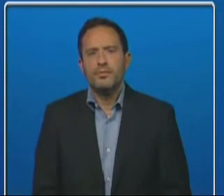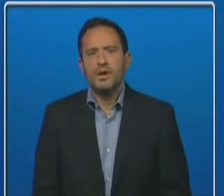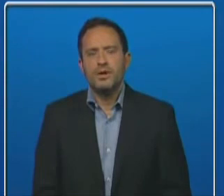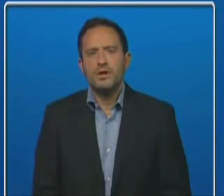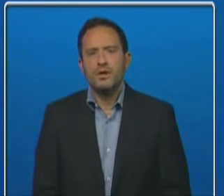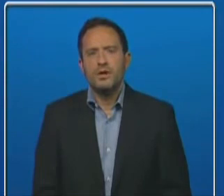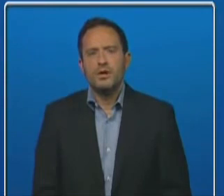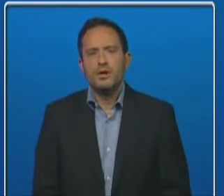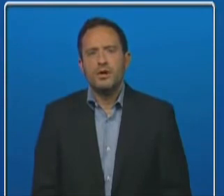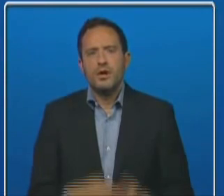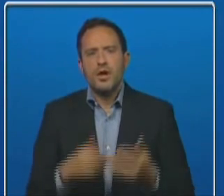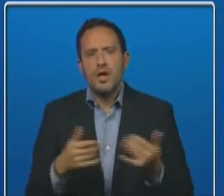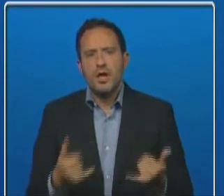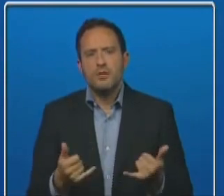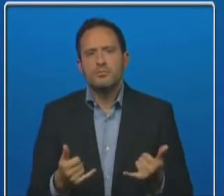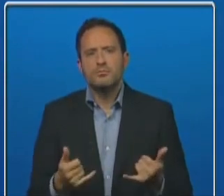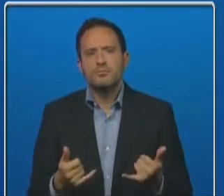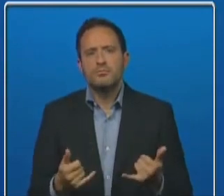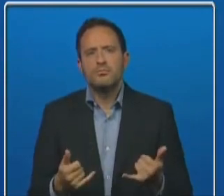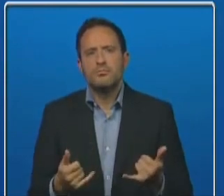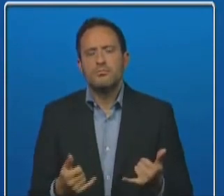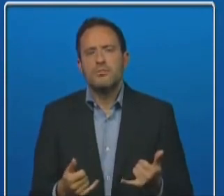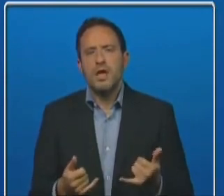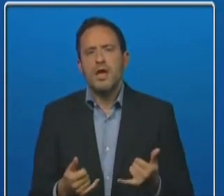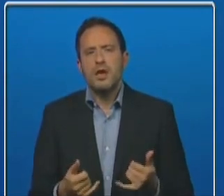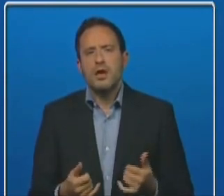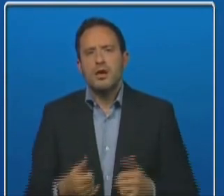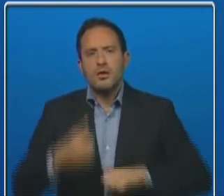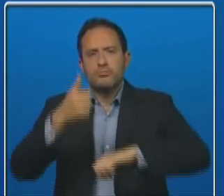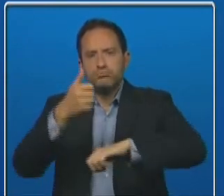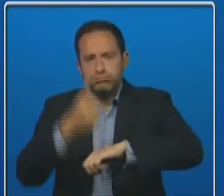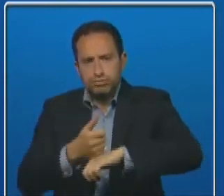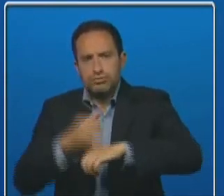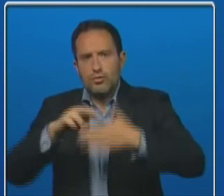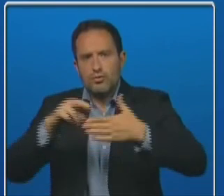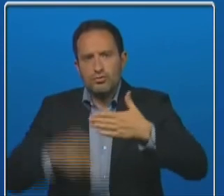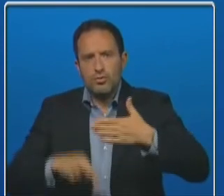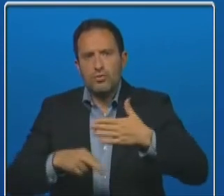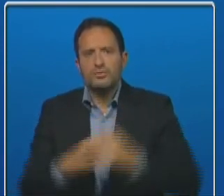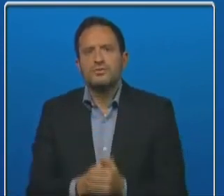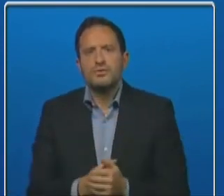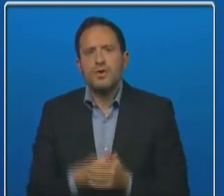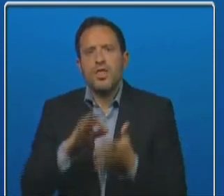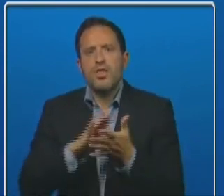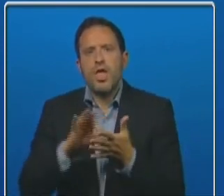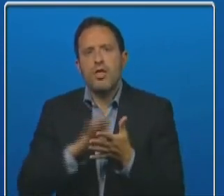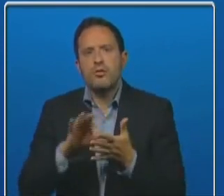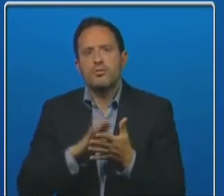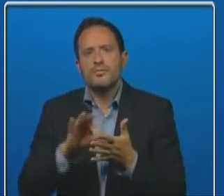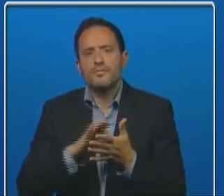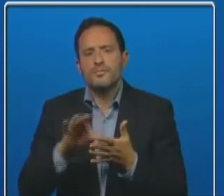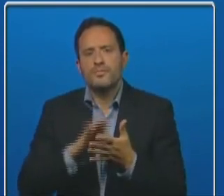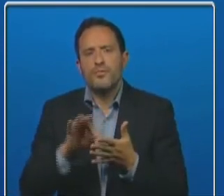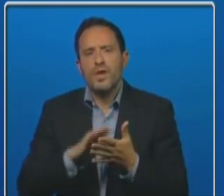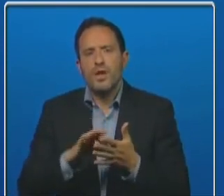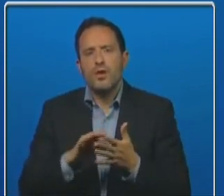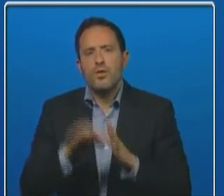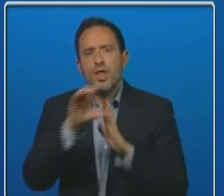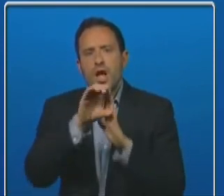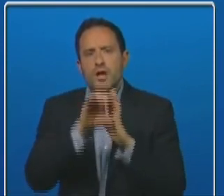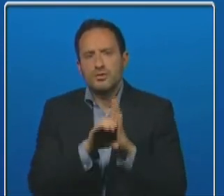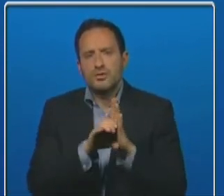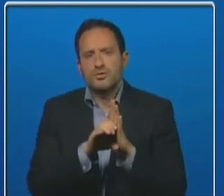Now let's get to the apportionment results from the 2020 census. The constitutional purpose of the census is congressional apportionment, which is the process